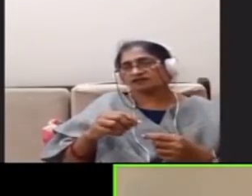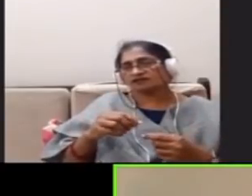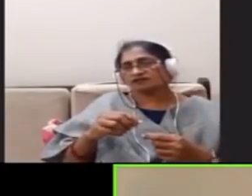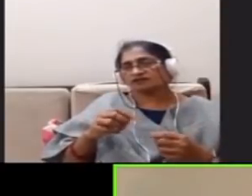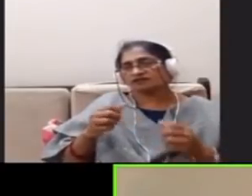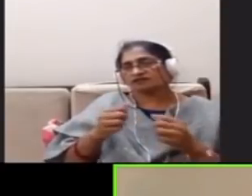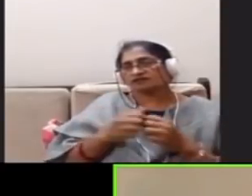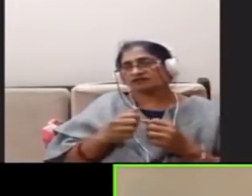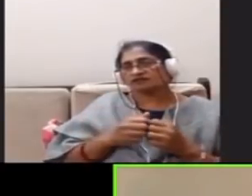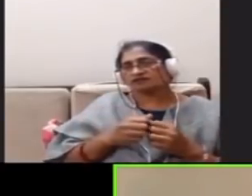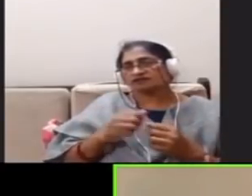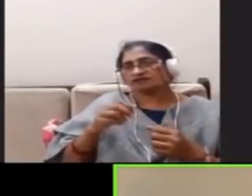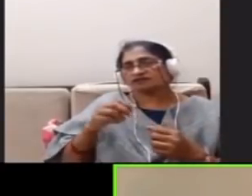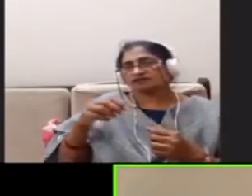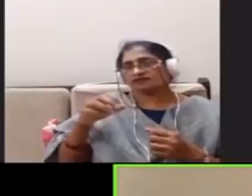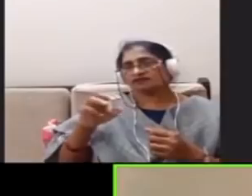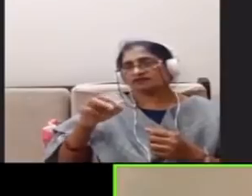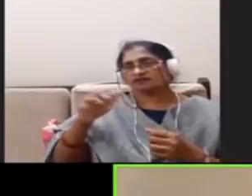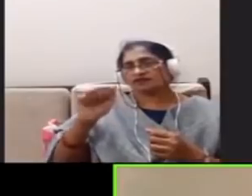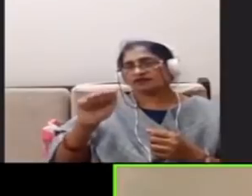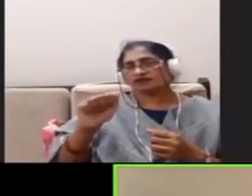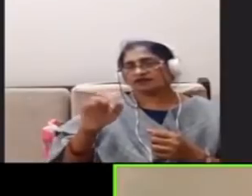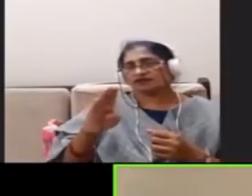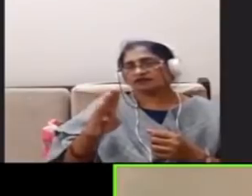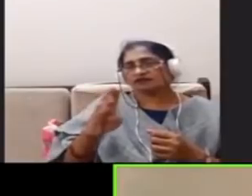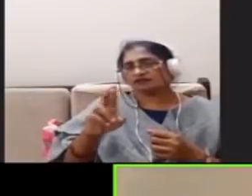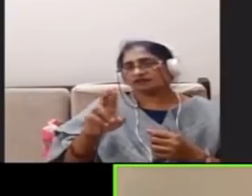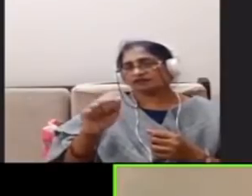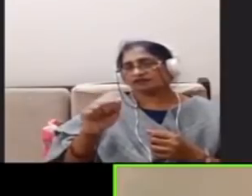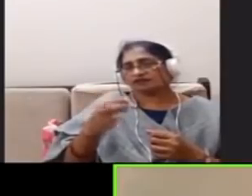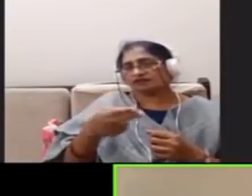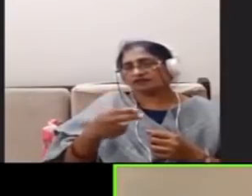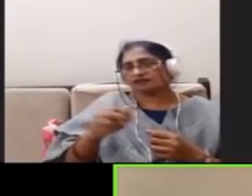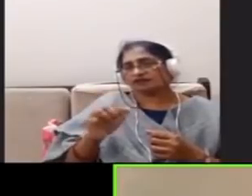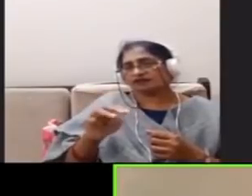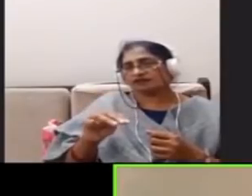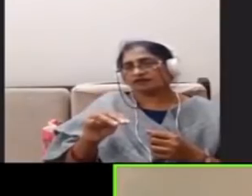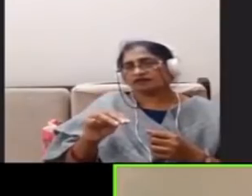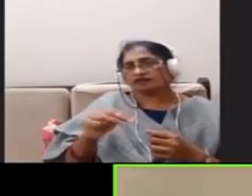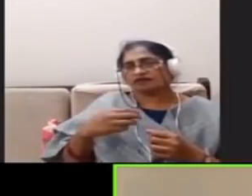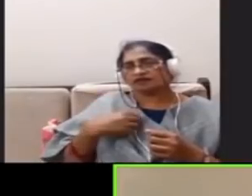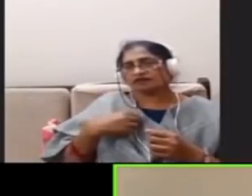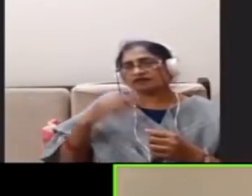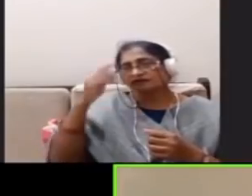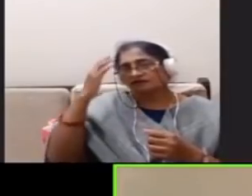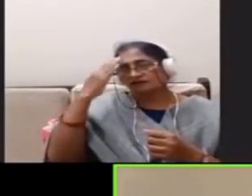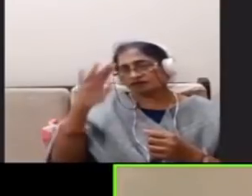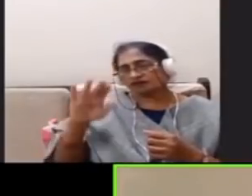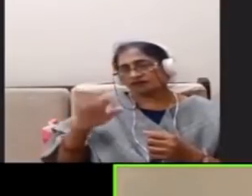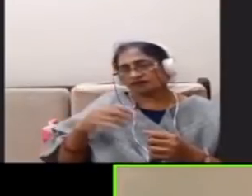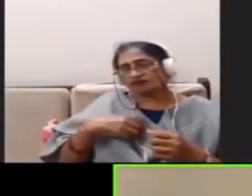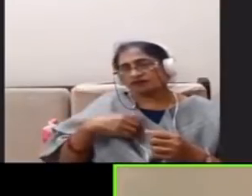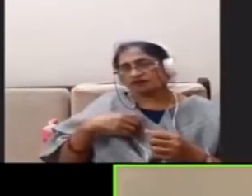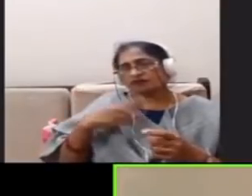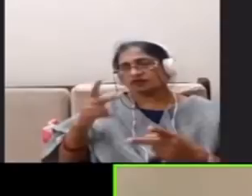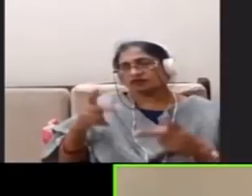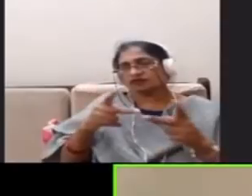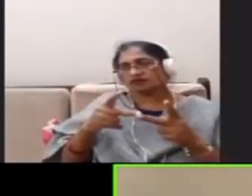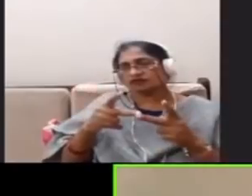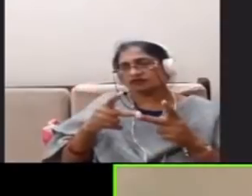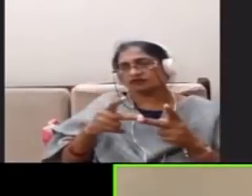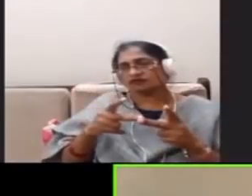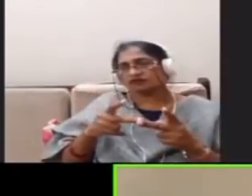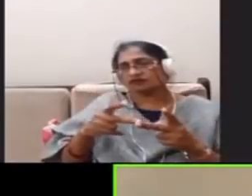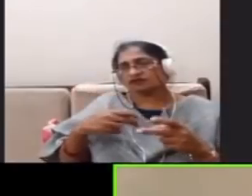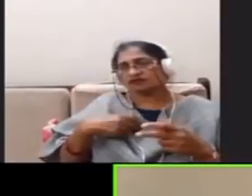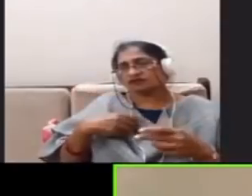And with due apologies to Mr. Abraham, I feel like I'm kind of a cleanup hitter, and I don't know what the appropriate equivalent is in